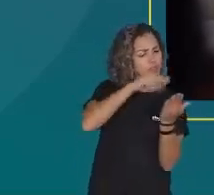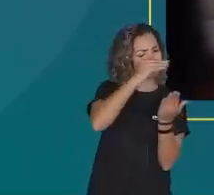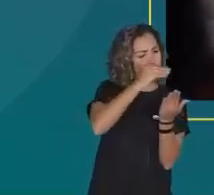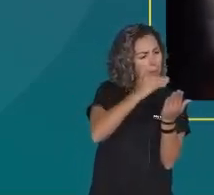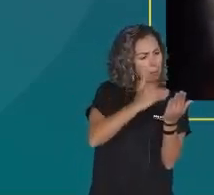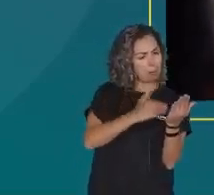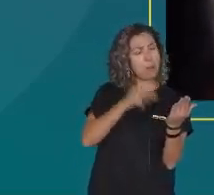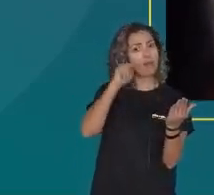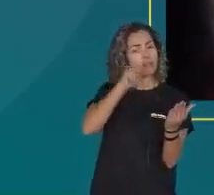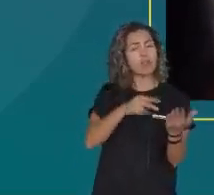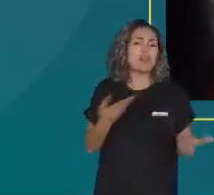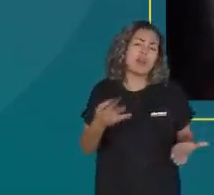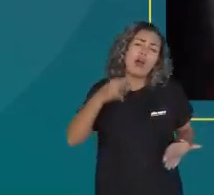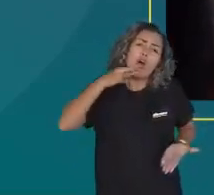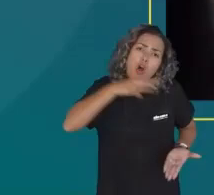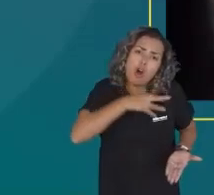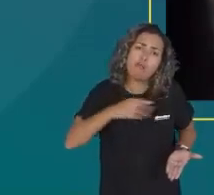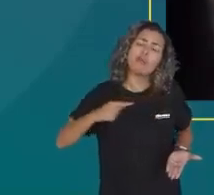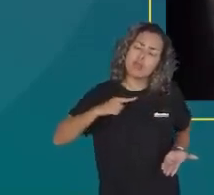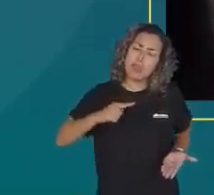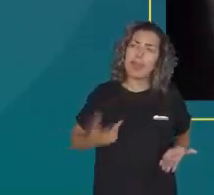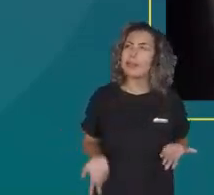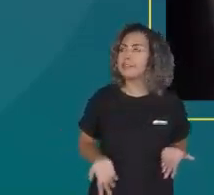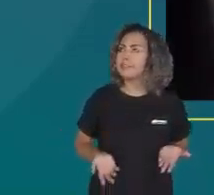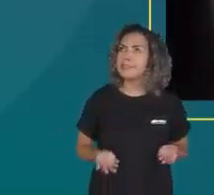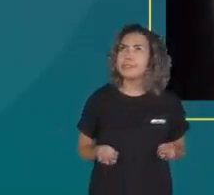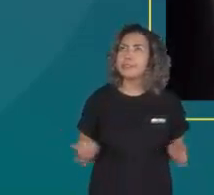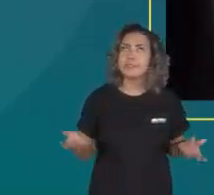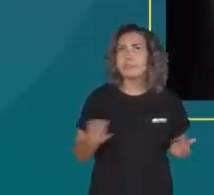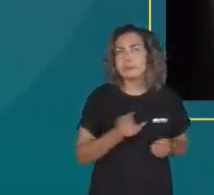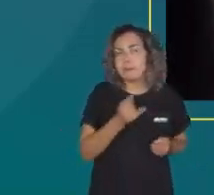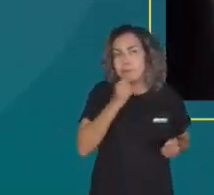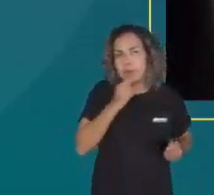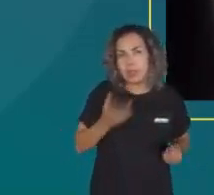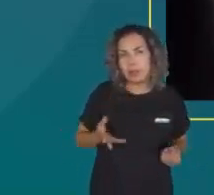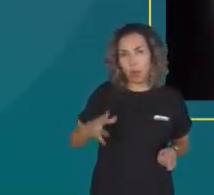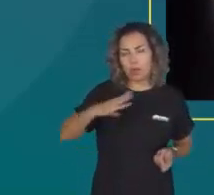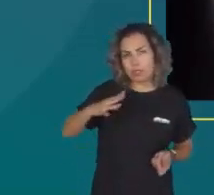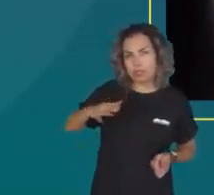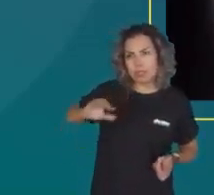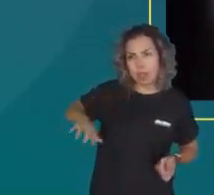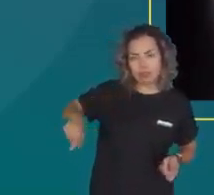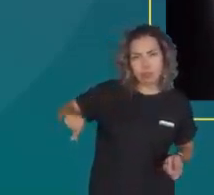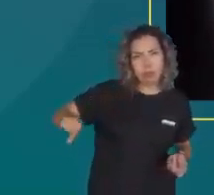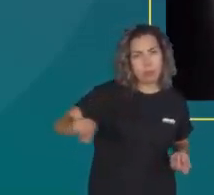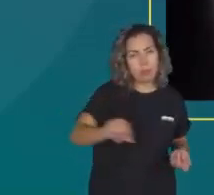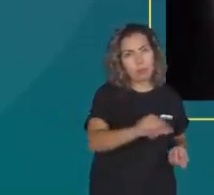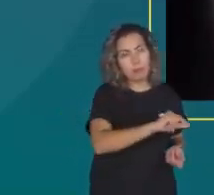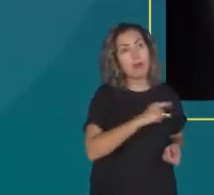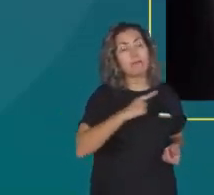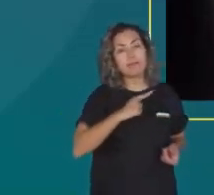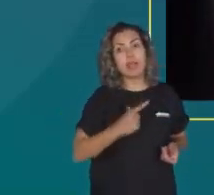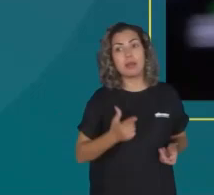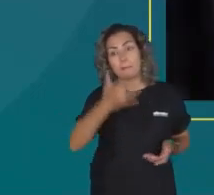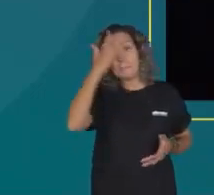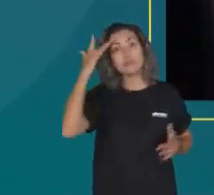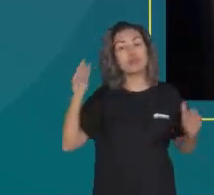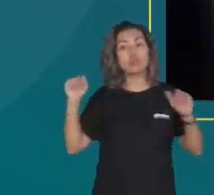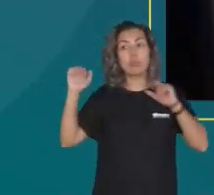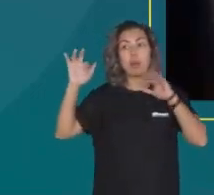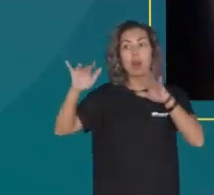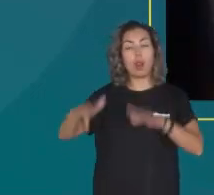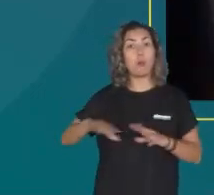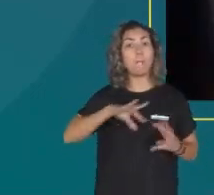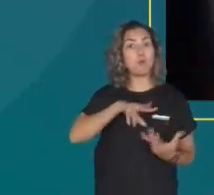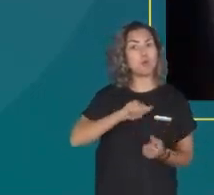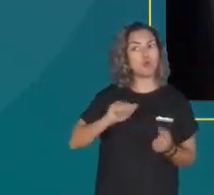cities, you know, they today house 68% of the global population, and it's growing. And cities